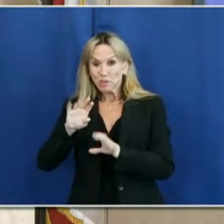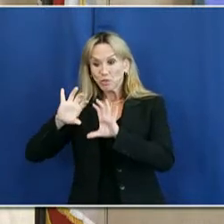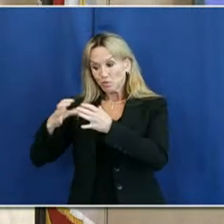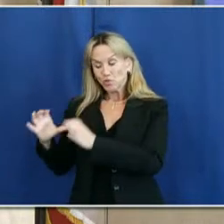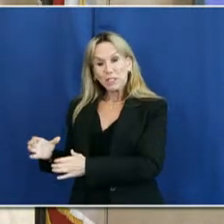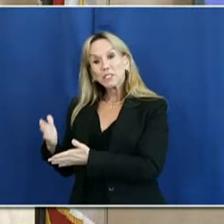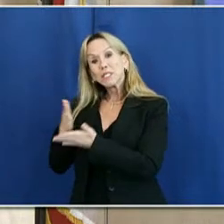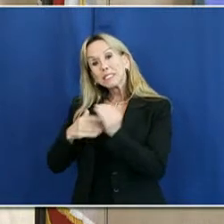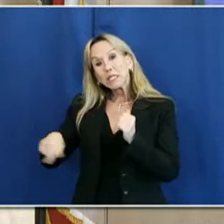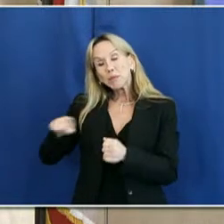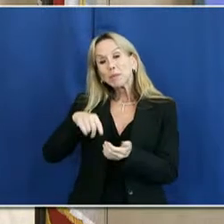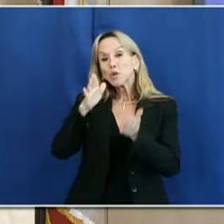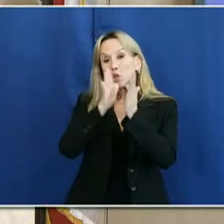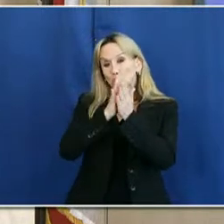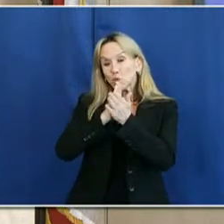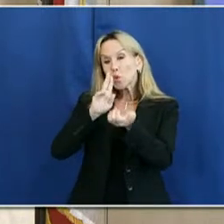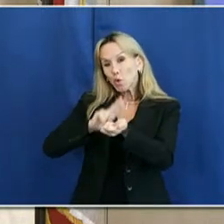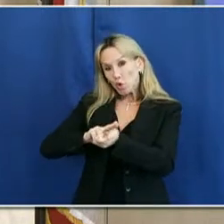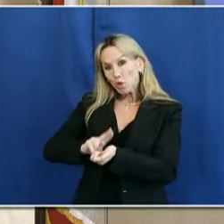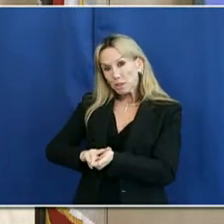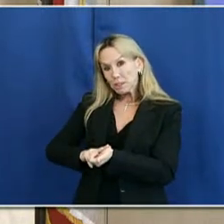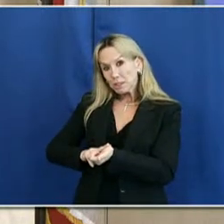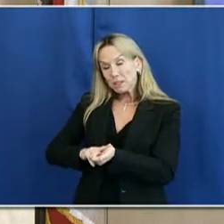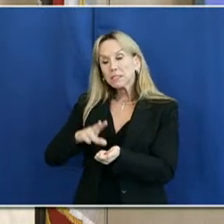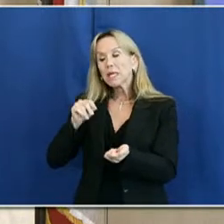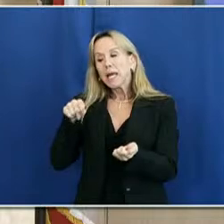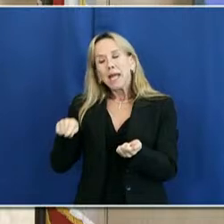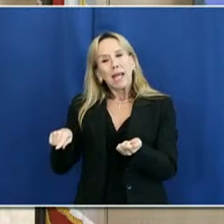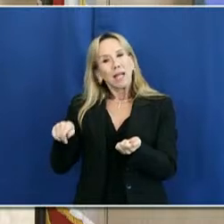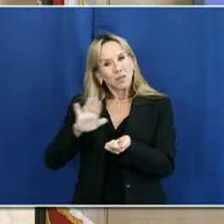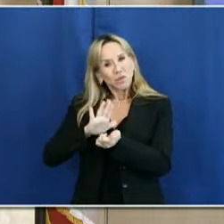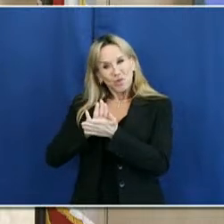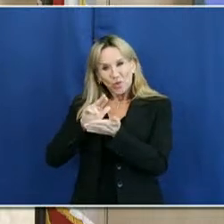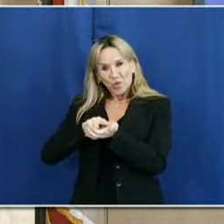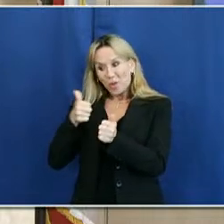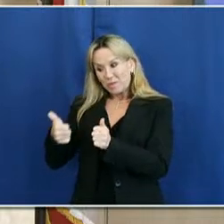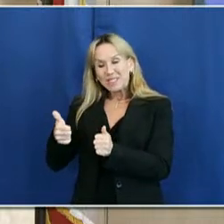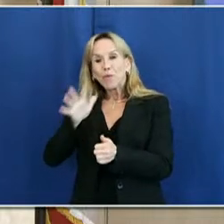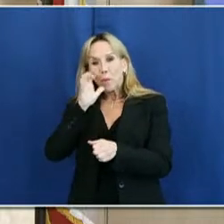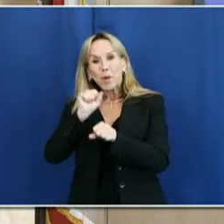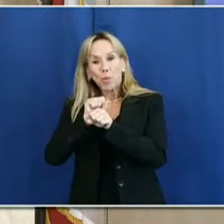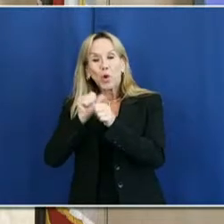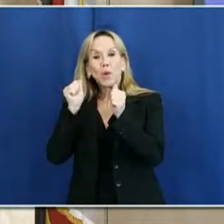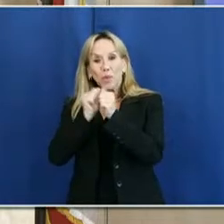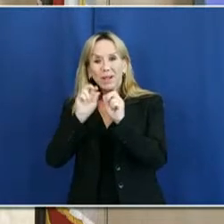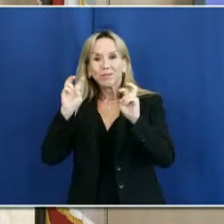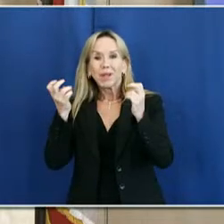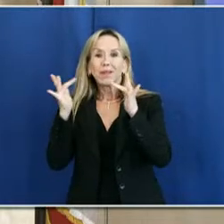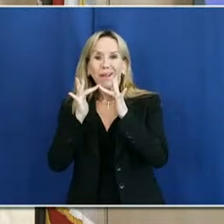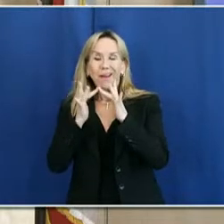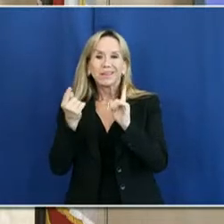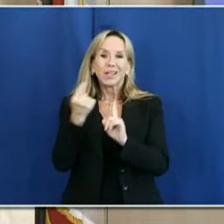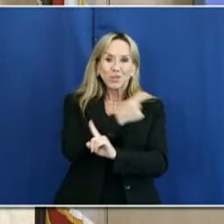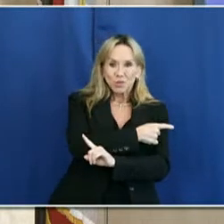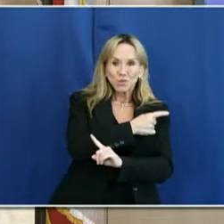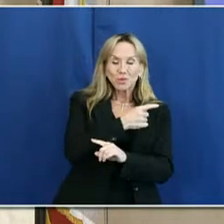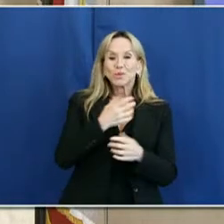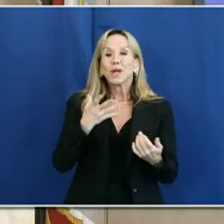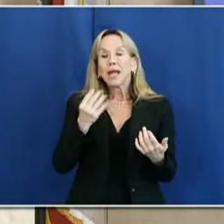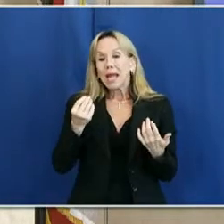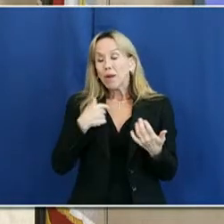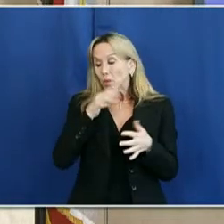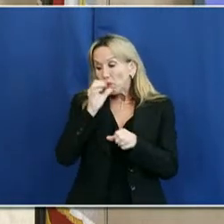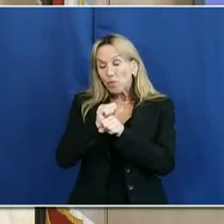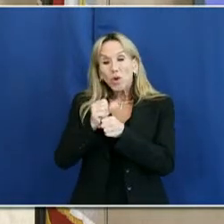them we'll be working some contact tracers, and we will be working with the parents and with the staff